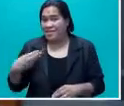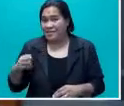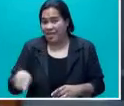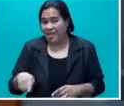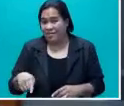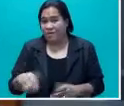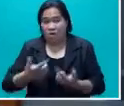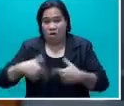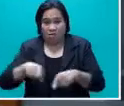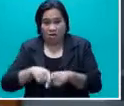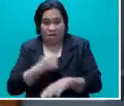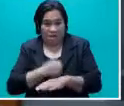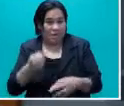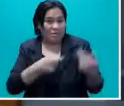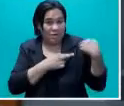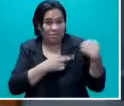Honorable Premila Kumar,